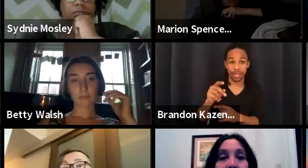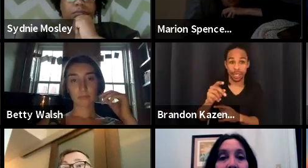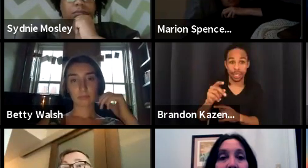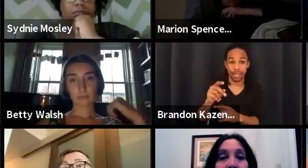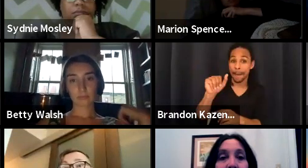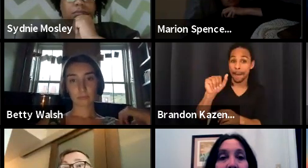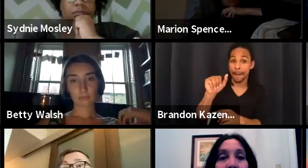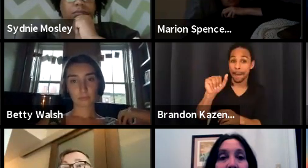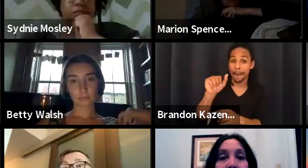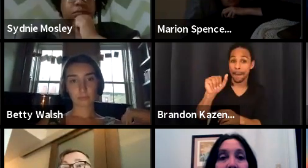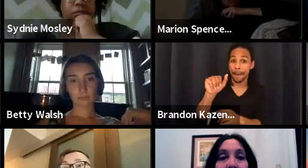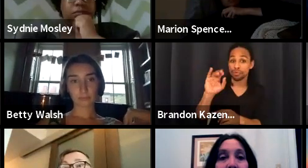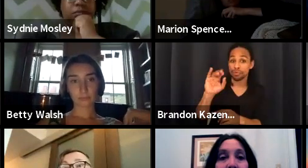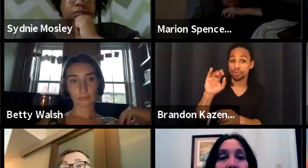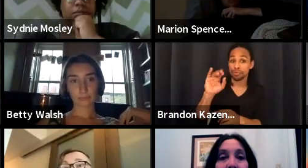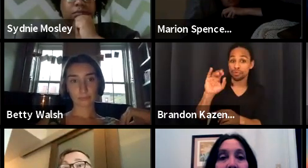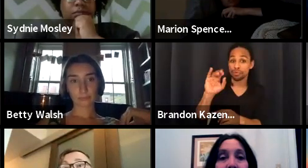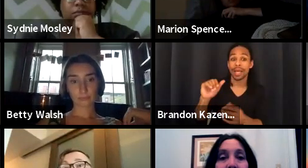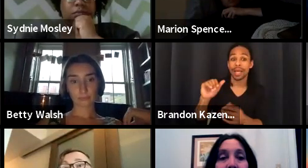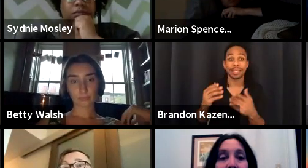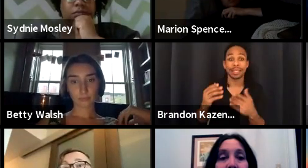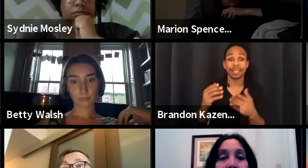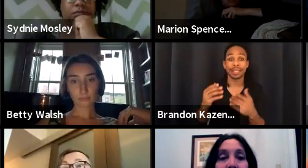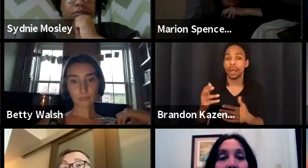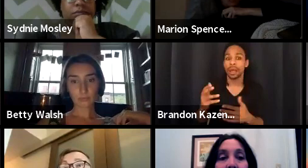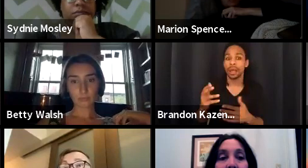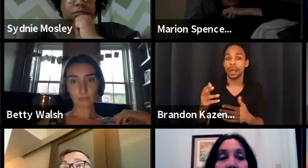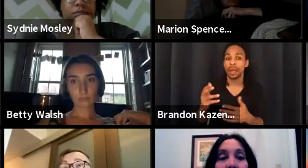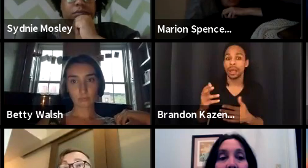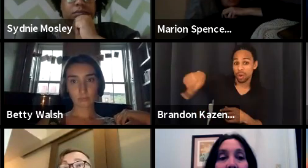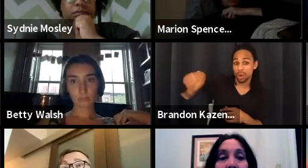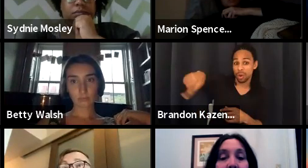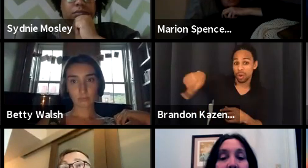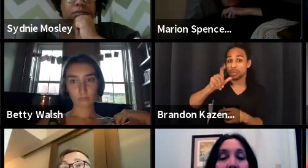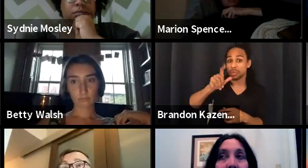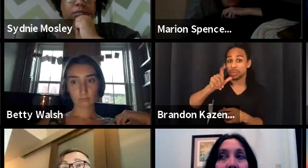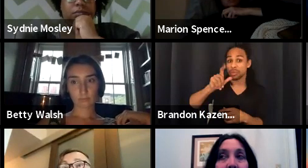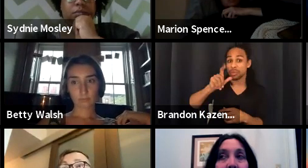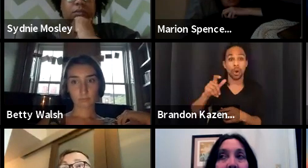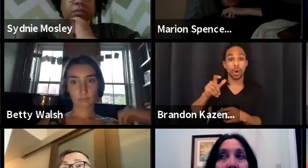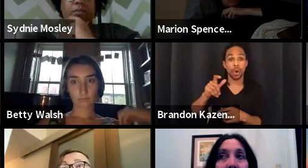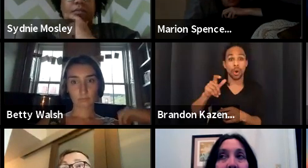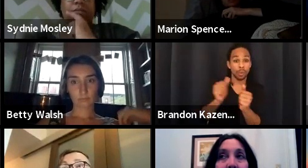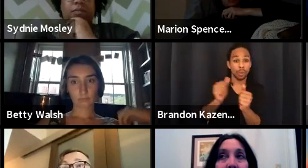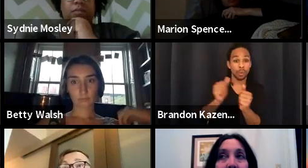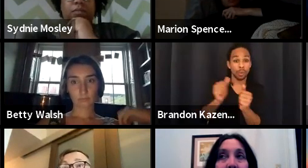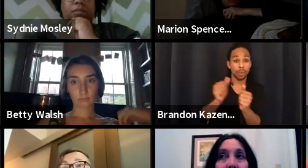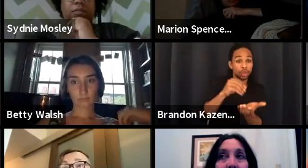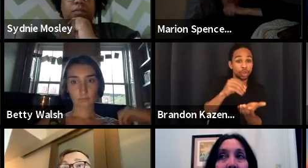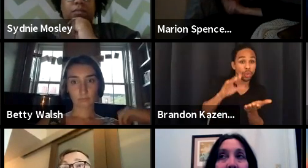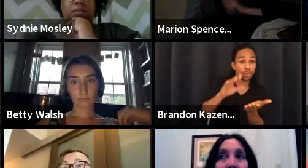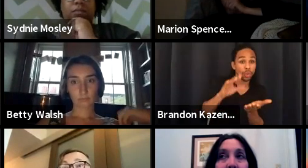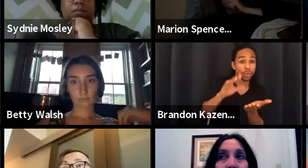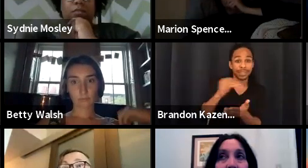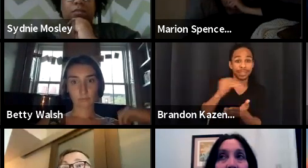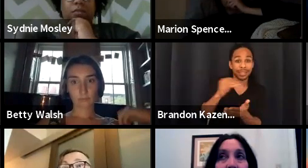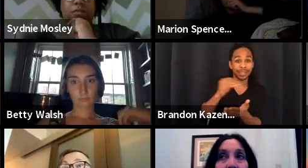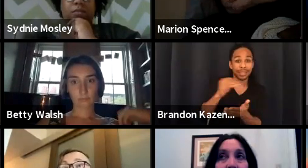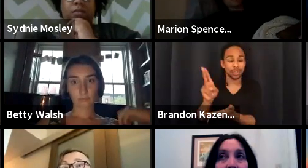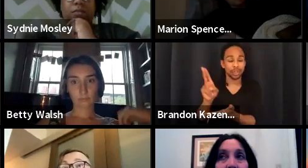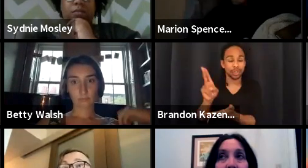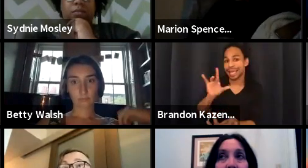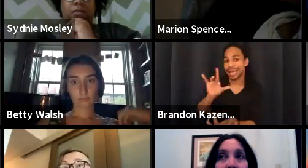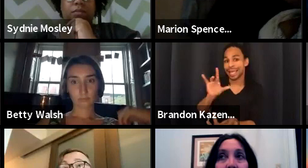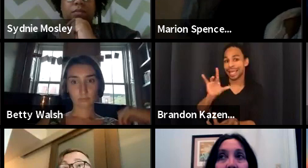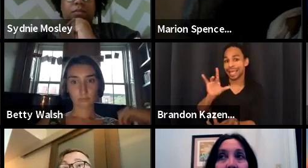hearing. I think I'm gonna read, a few people have typed in their questions. There's another function that's not the digital